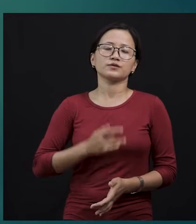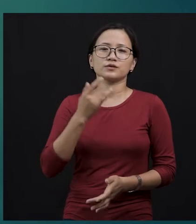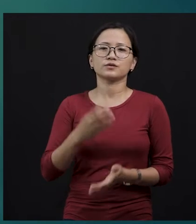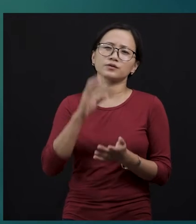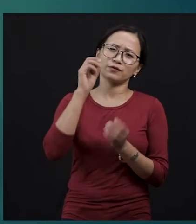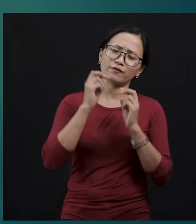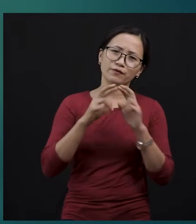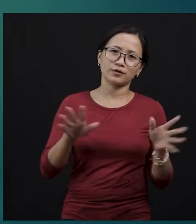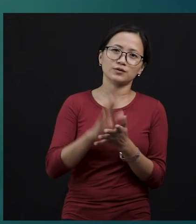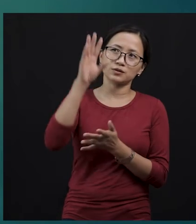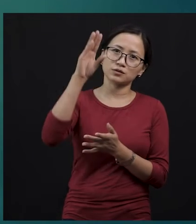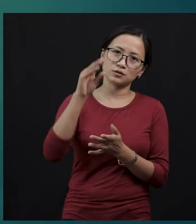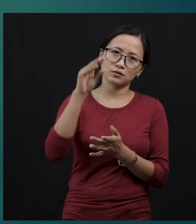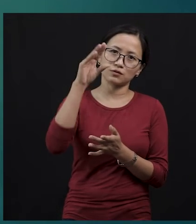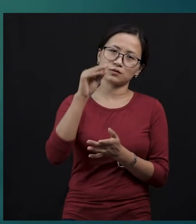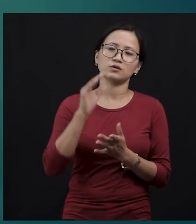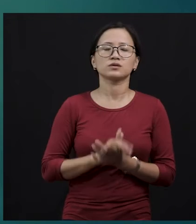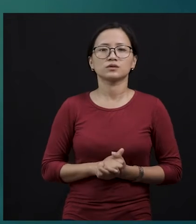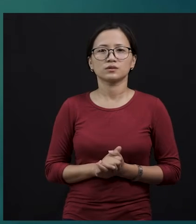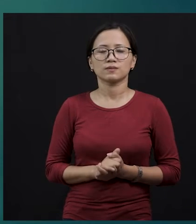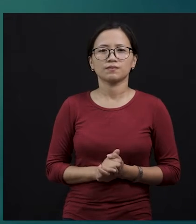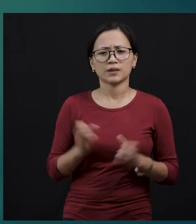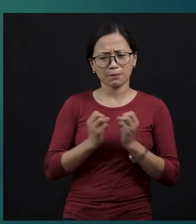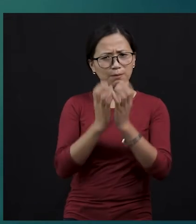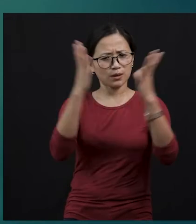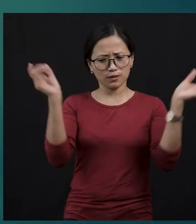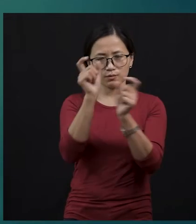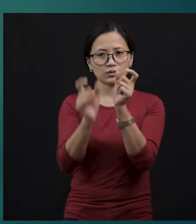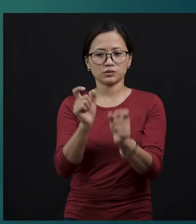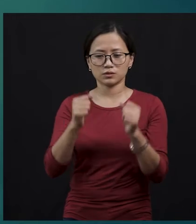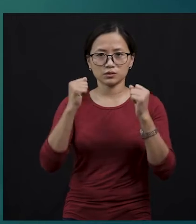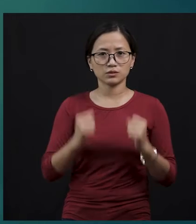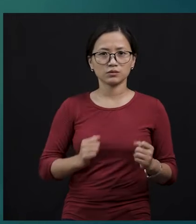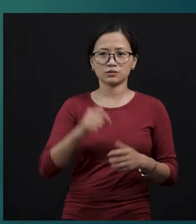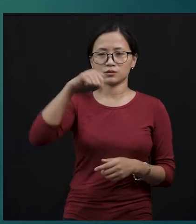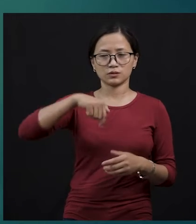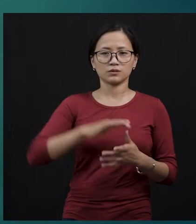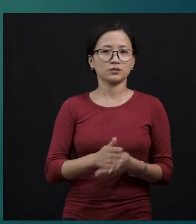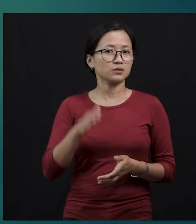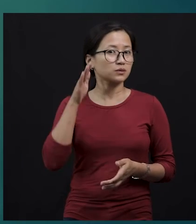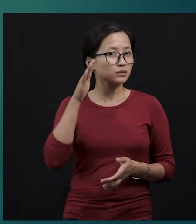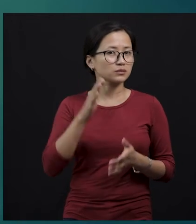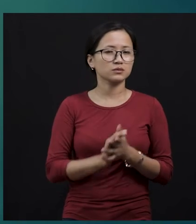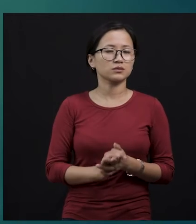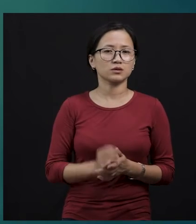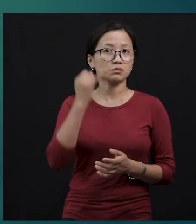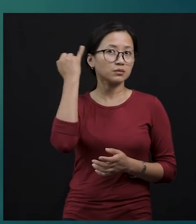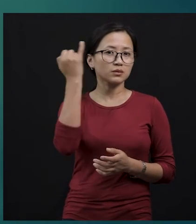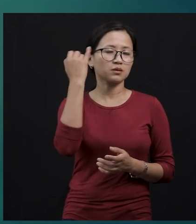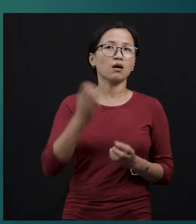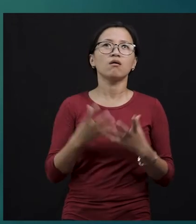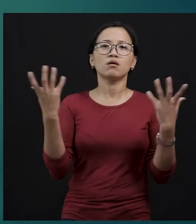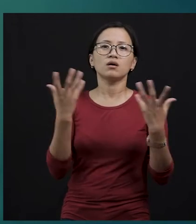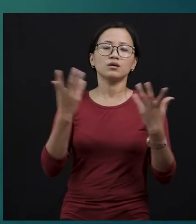be very soft. And I'm sure there are many people who are sitting down there right now listening to me and imagine